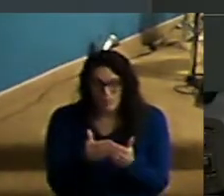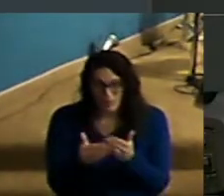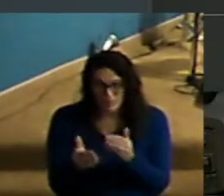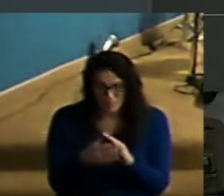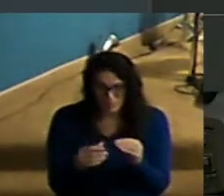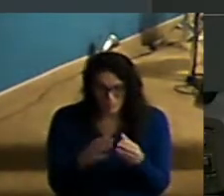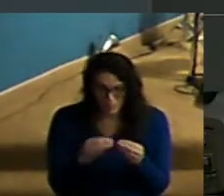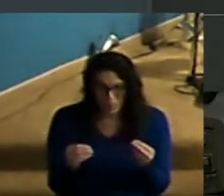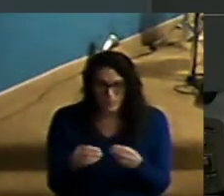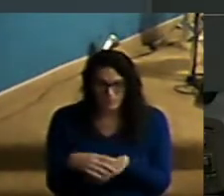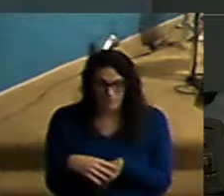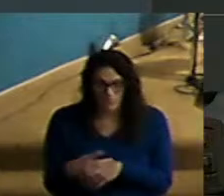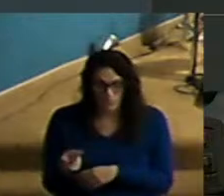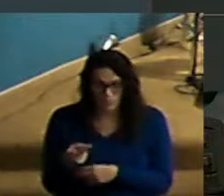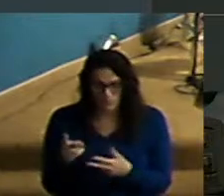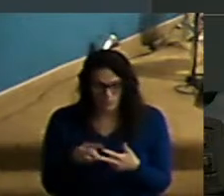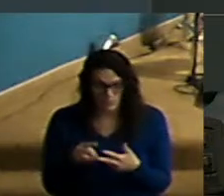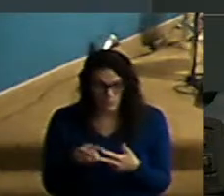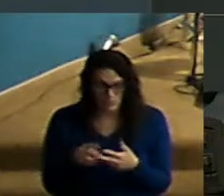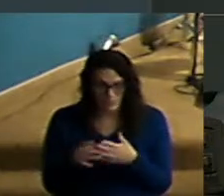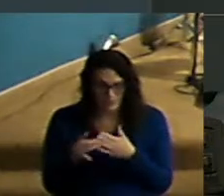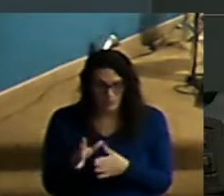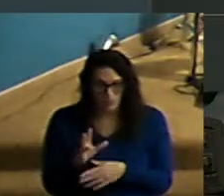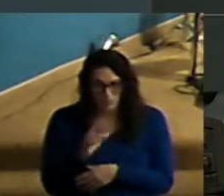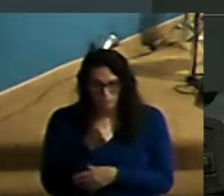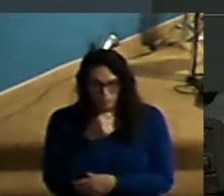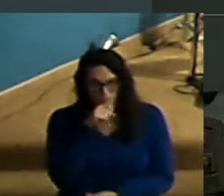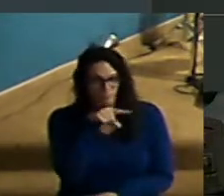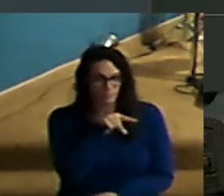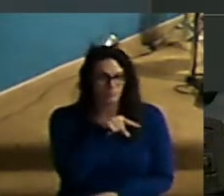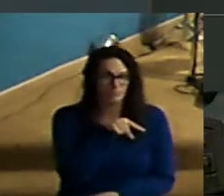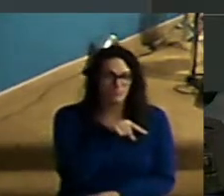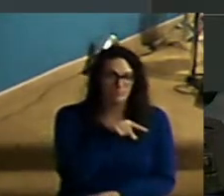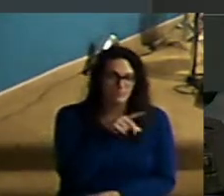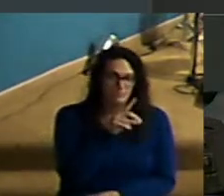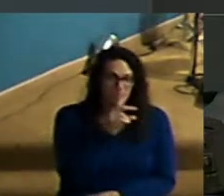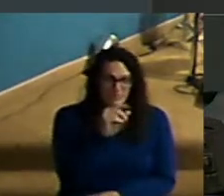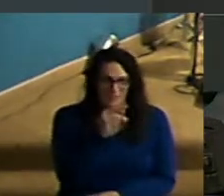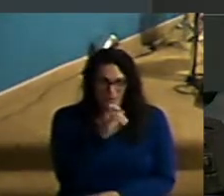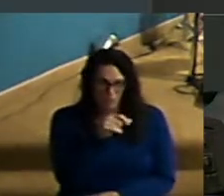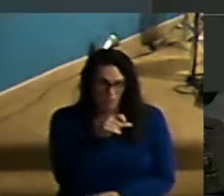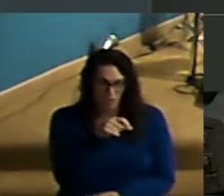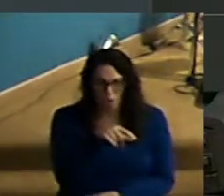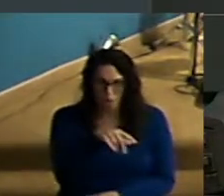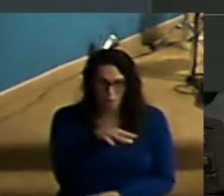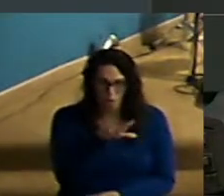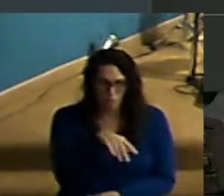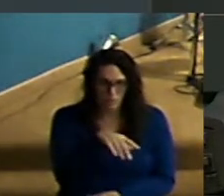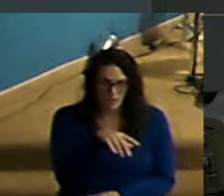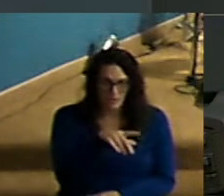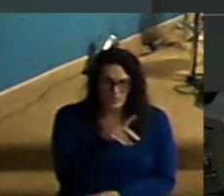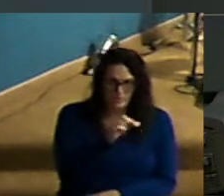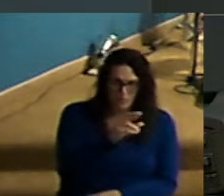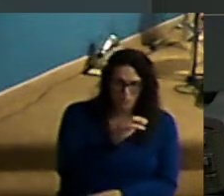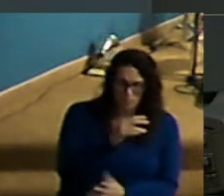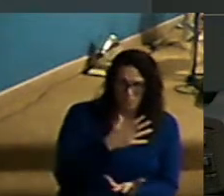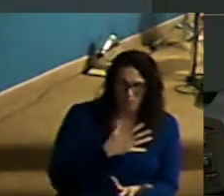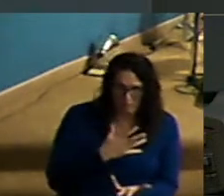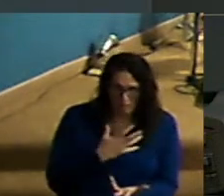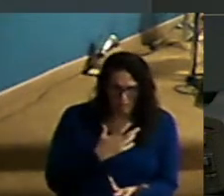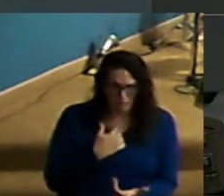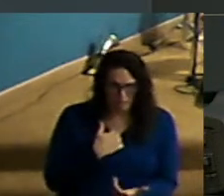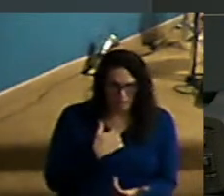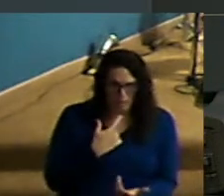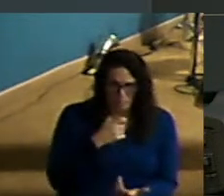has been ratted out by those leaders. Darius is put into a corner. I wasn't expecting Daniel, my